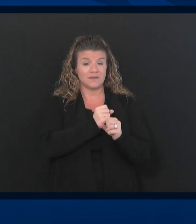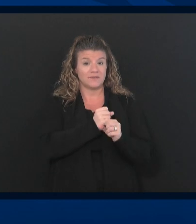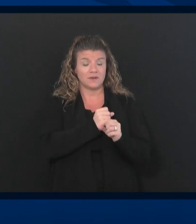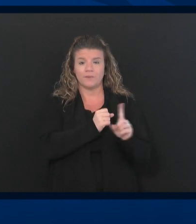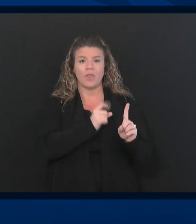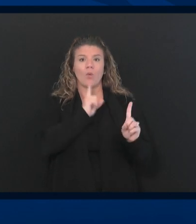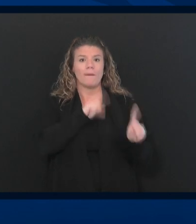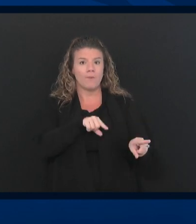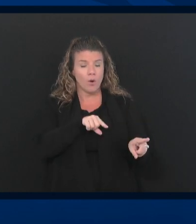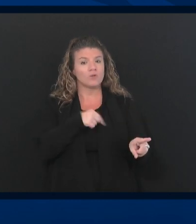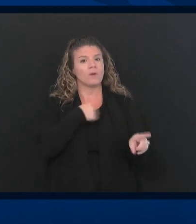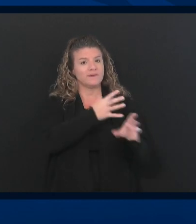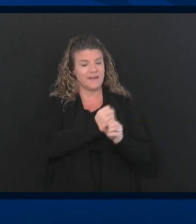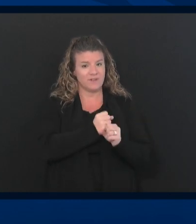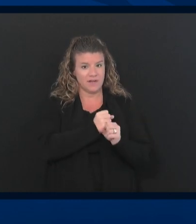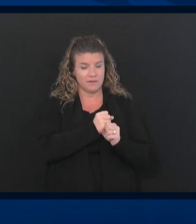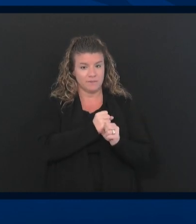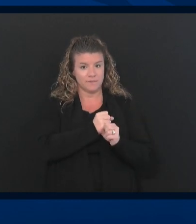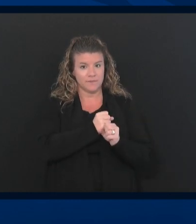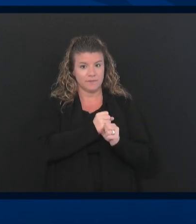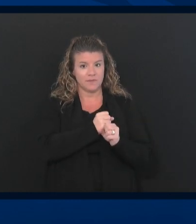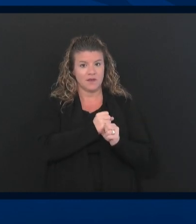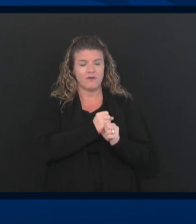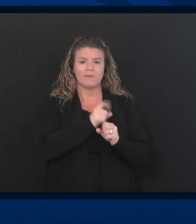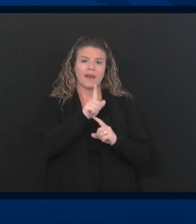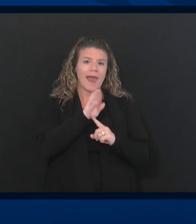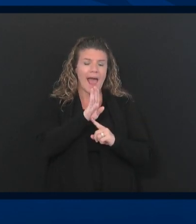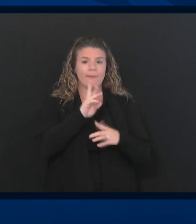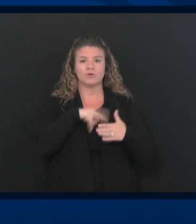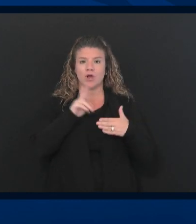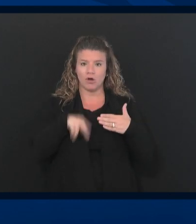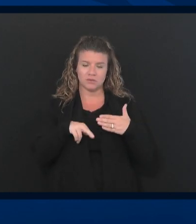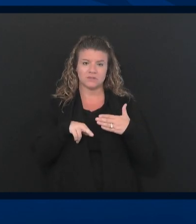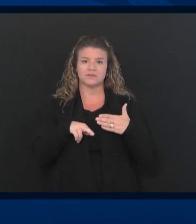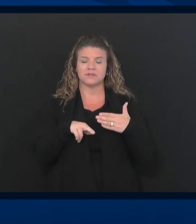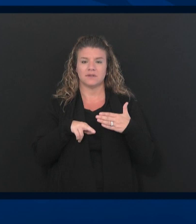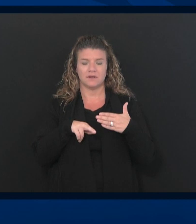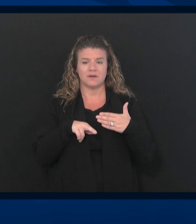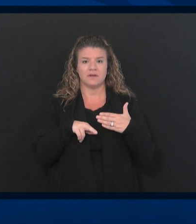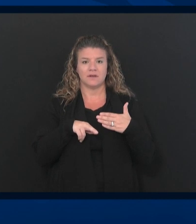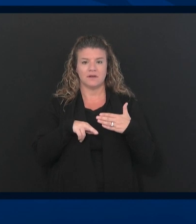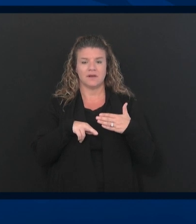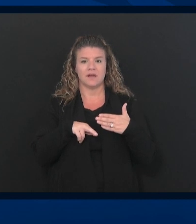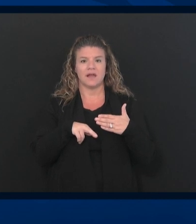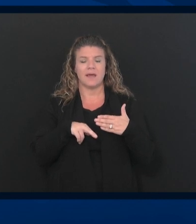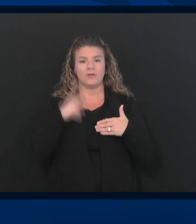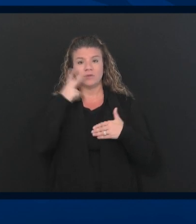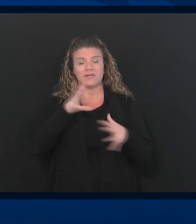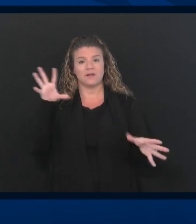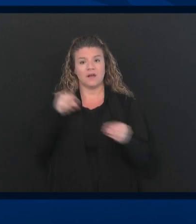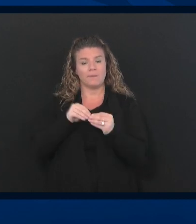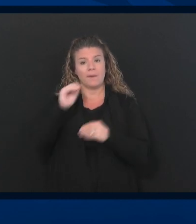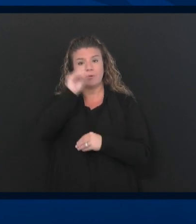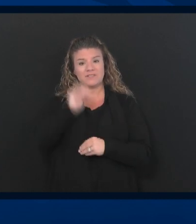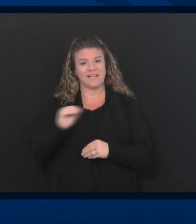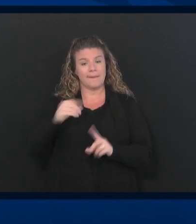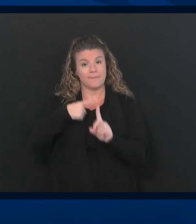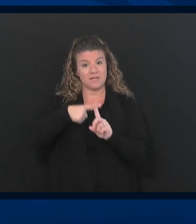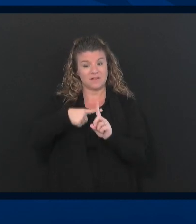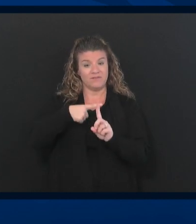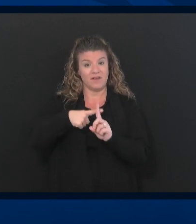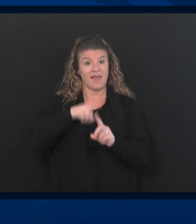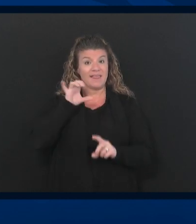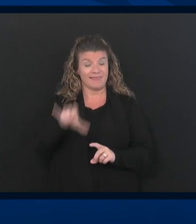of reports that we have received from laboratory results. And then the cumulative percent positive, which is what we